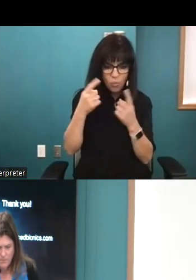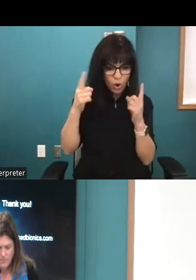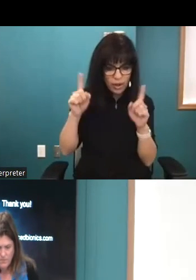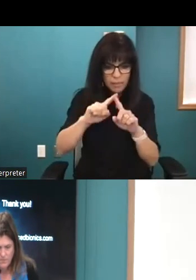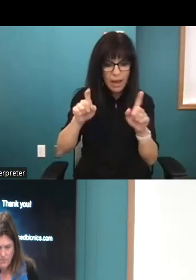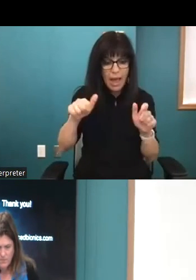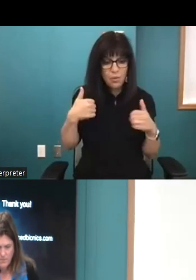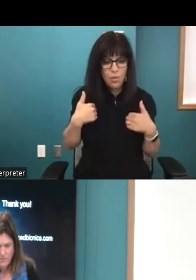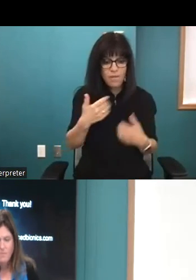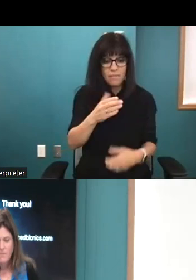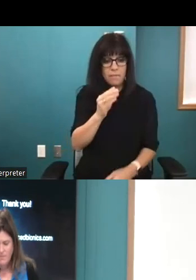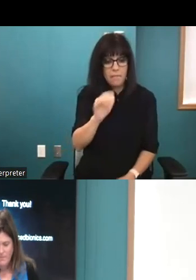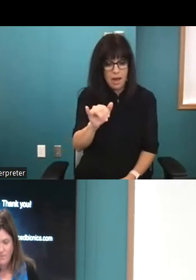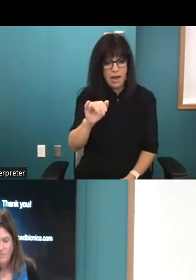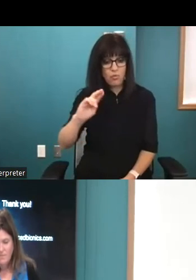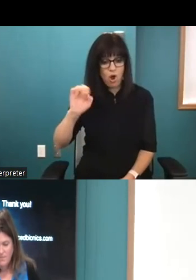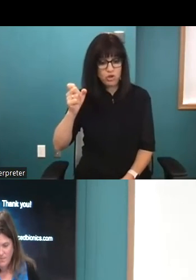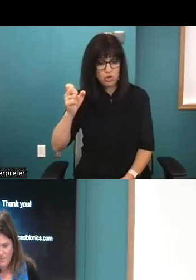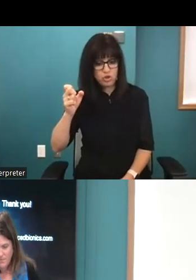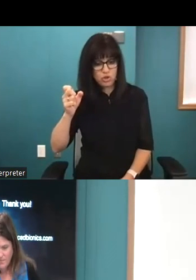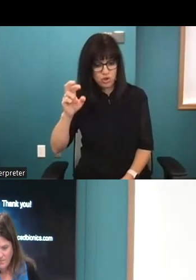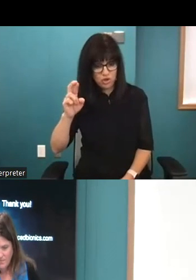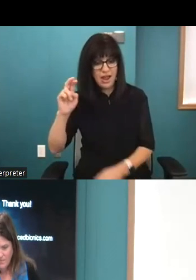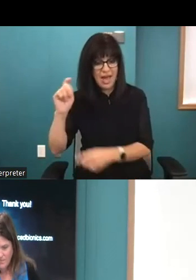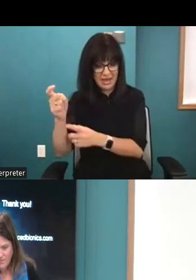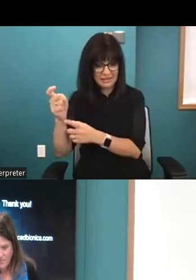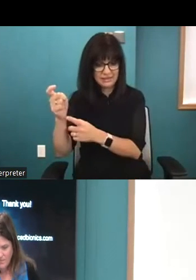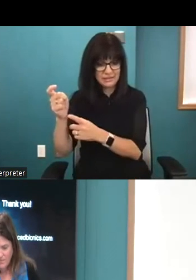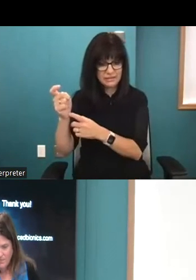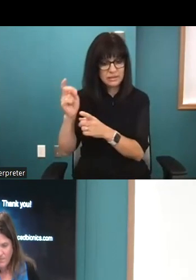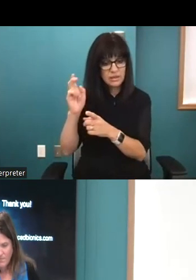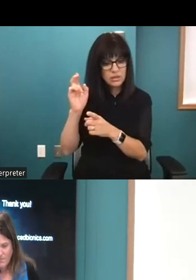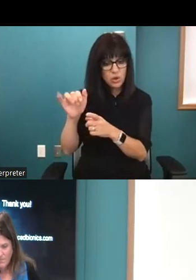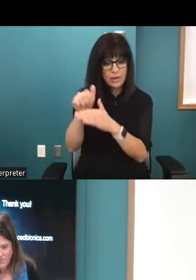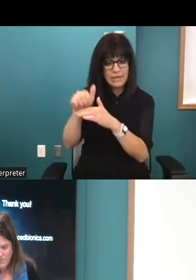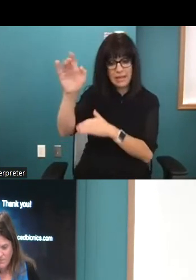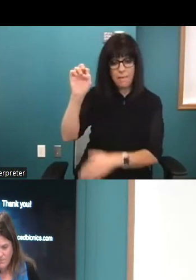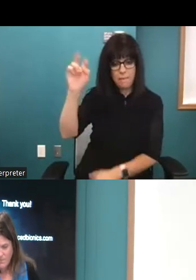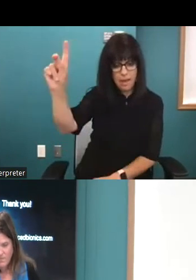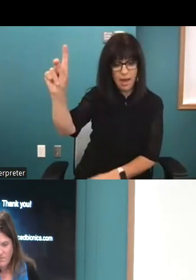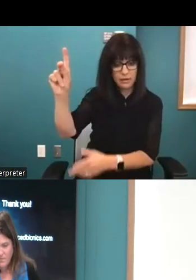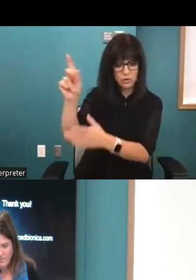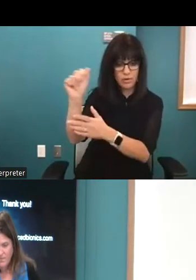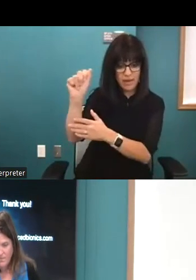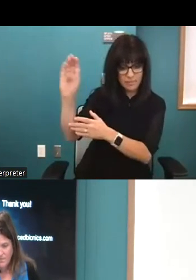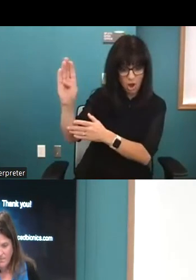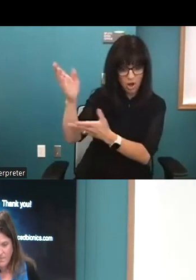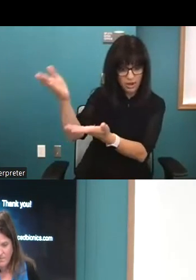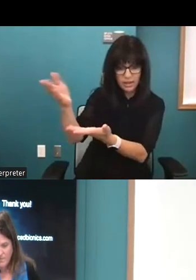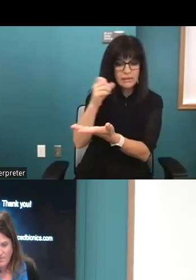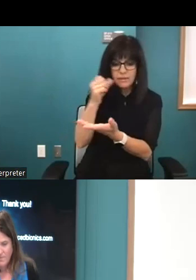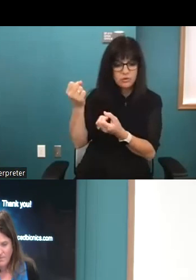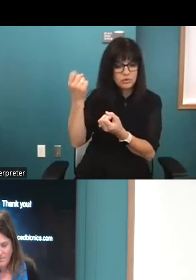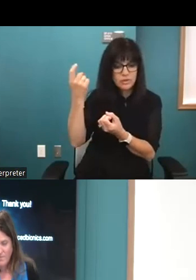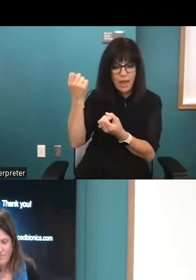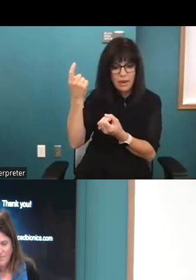X's in the system. His mom sent the processor back to Advanced Bionics, not understanding that my Roger